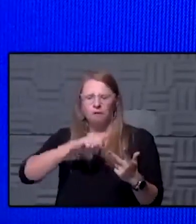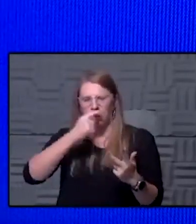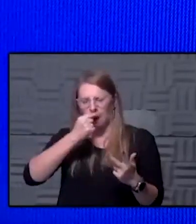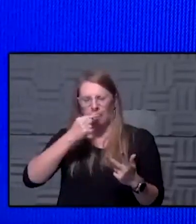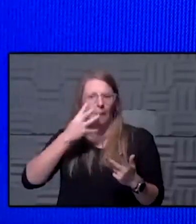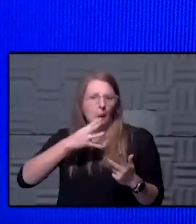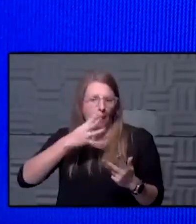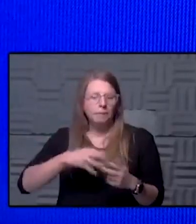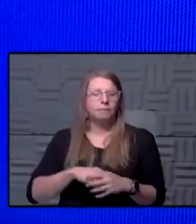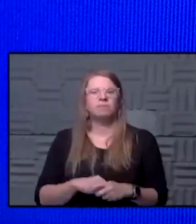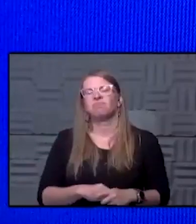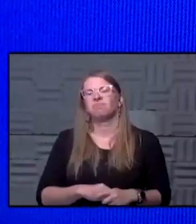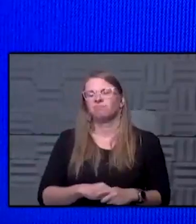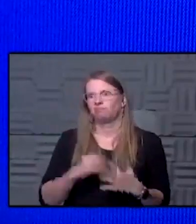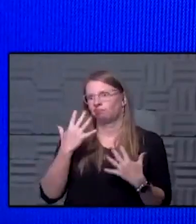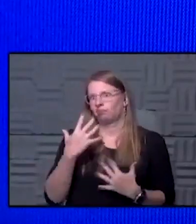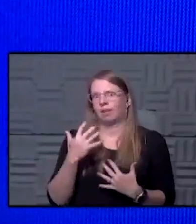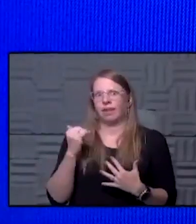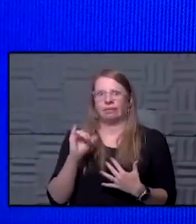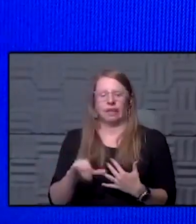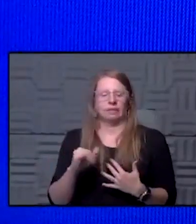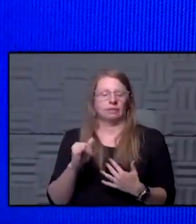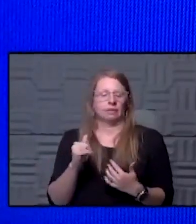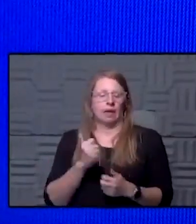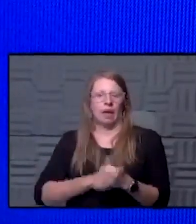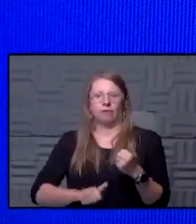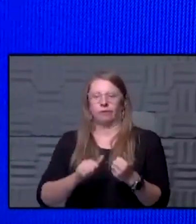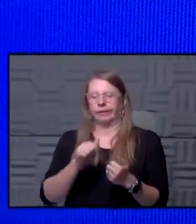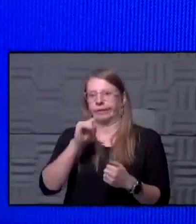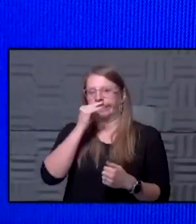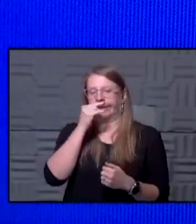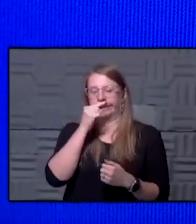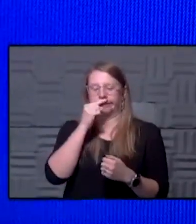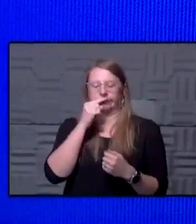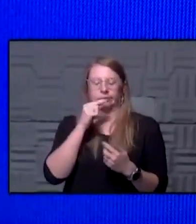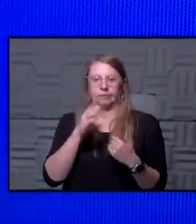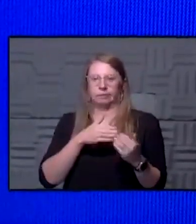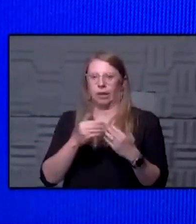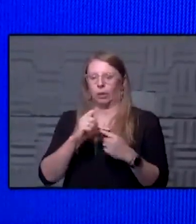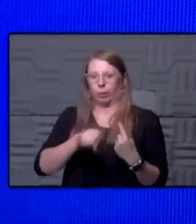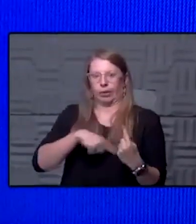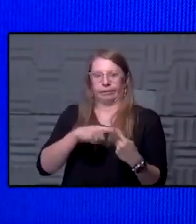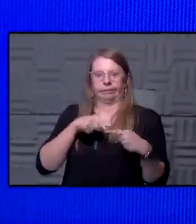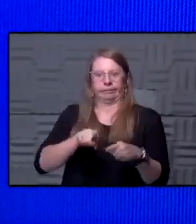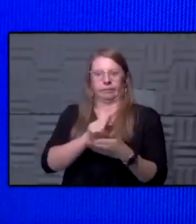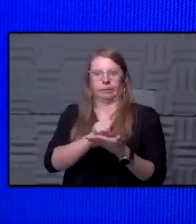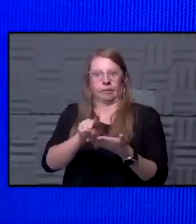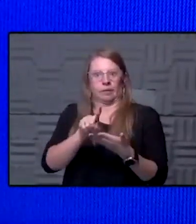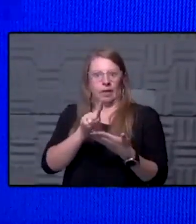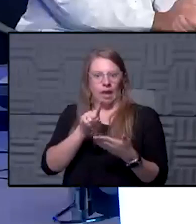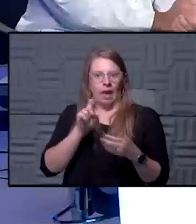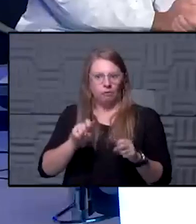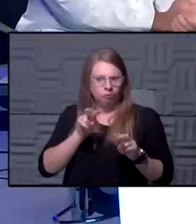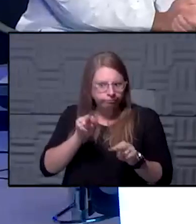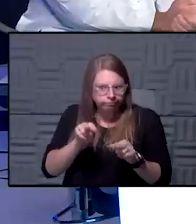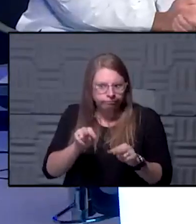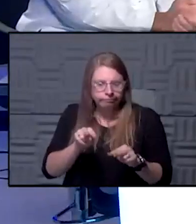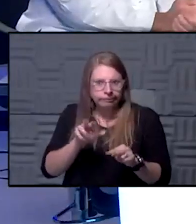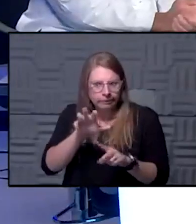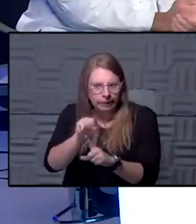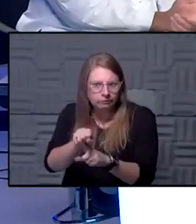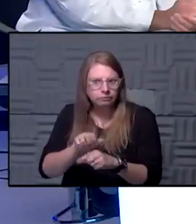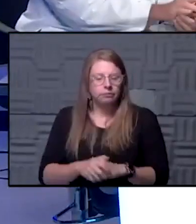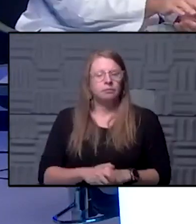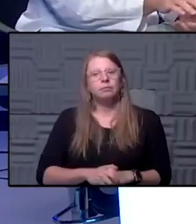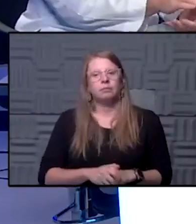drainage. And unfortunately, that's like every kid at some point during the week, right? And so you always have to be on the lookout. Yeah, absolutely. This